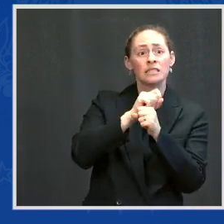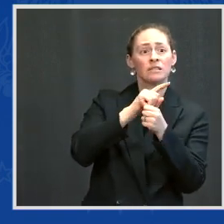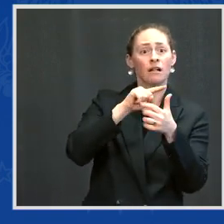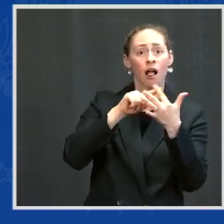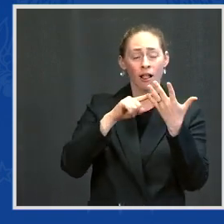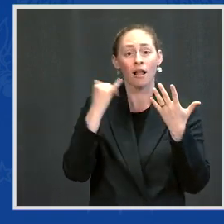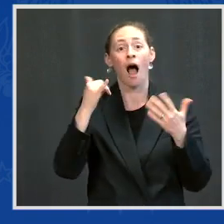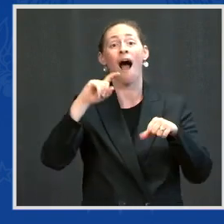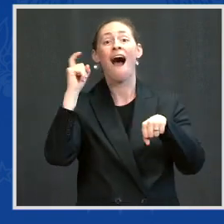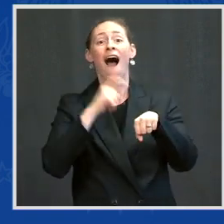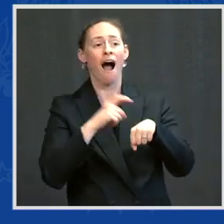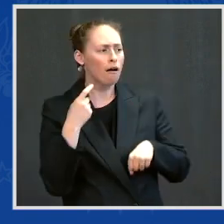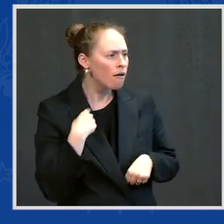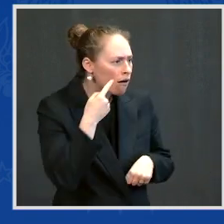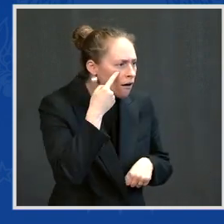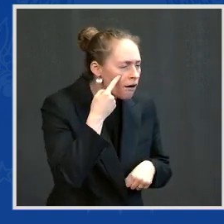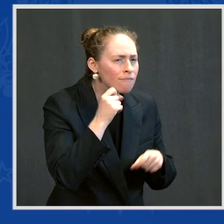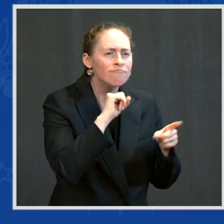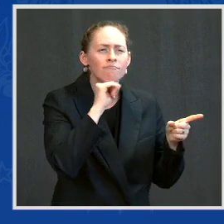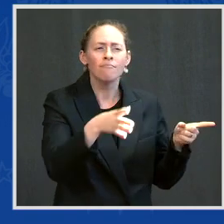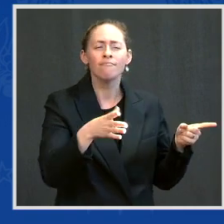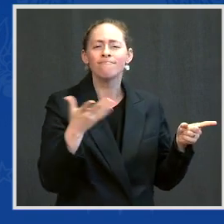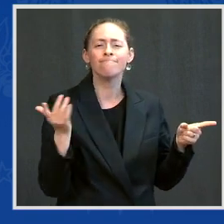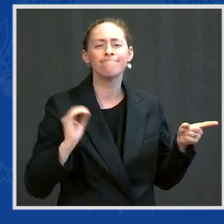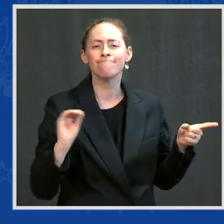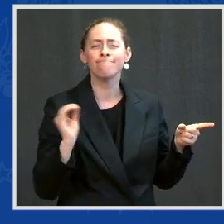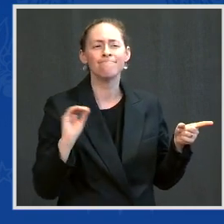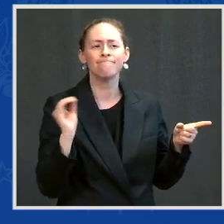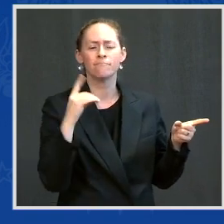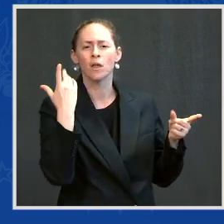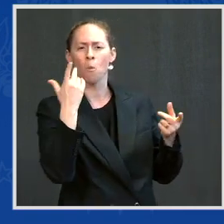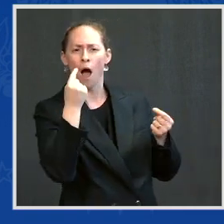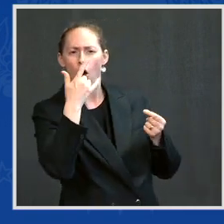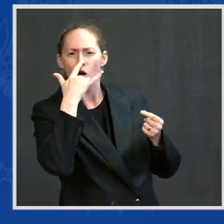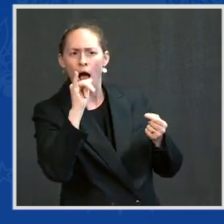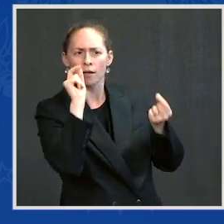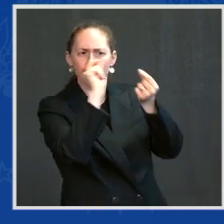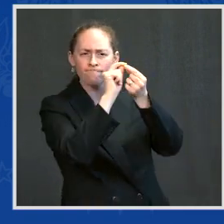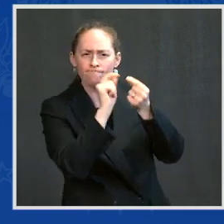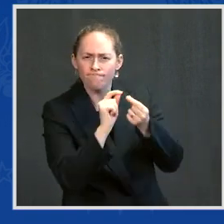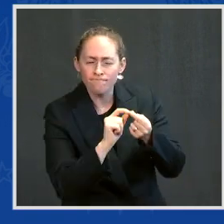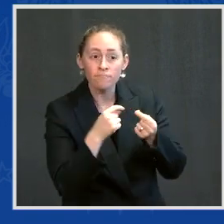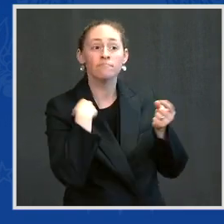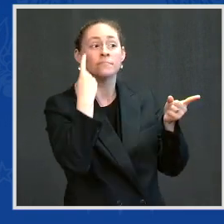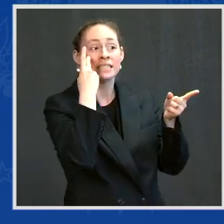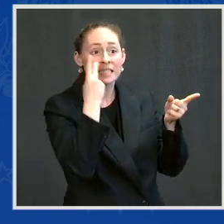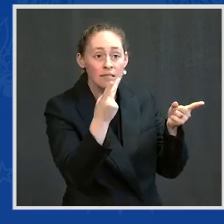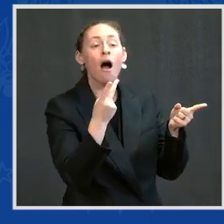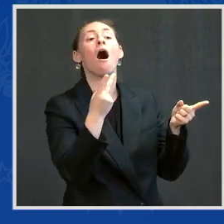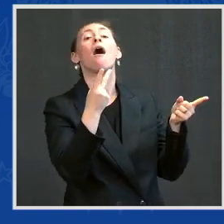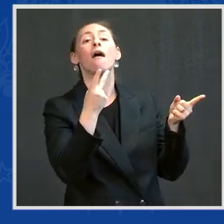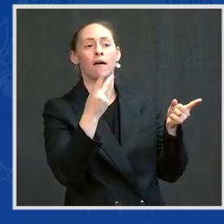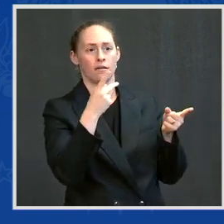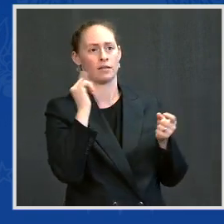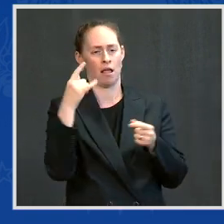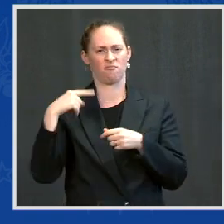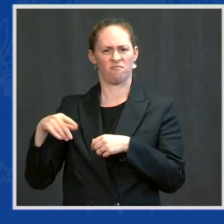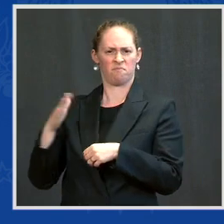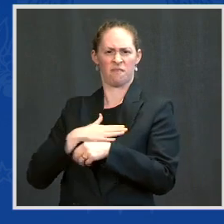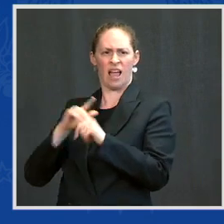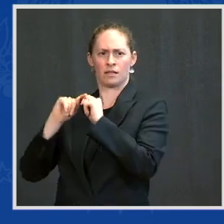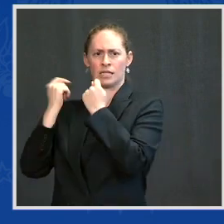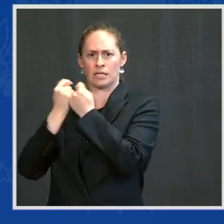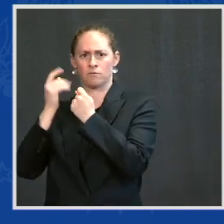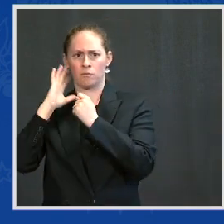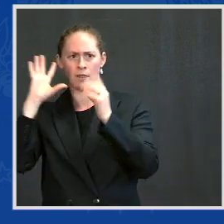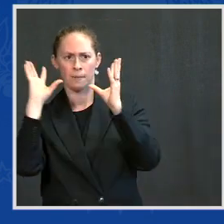with North Korea, I would make sure that my team had met with their counterparts, and I knew